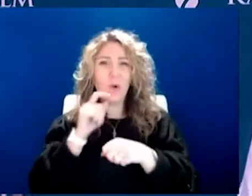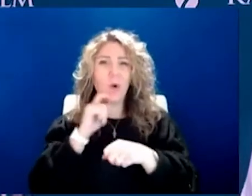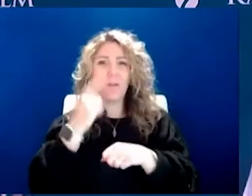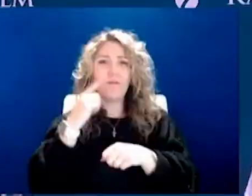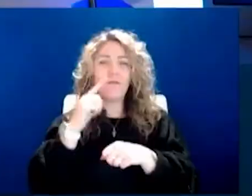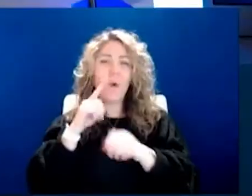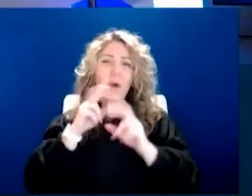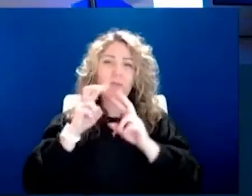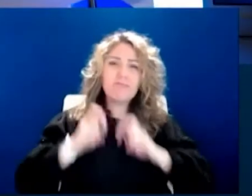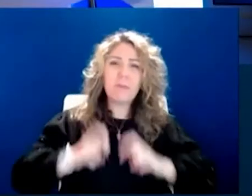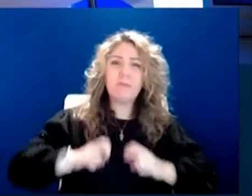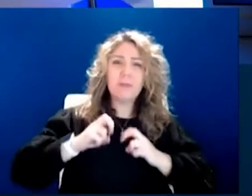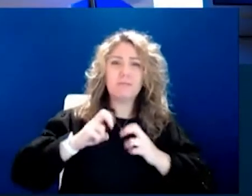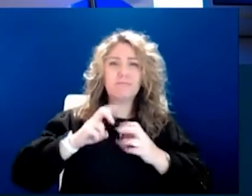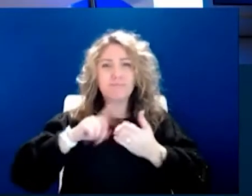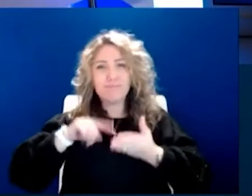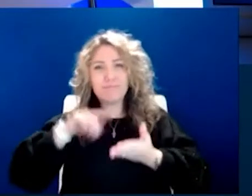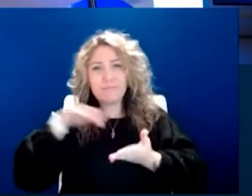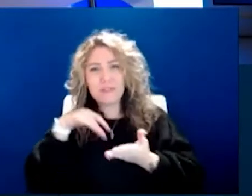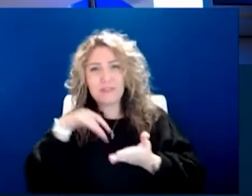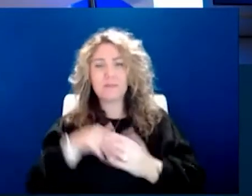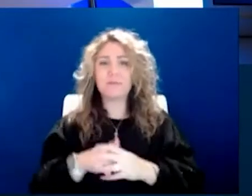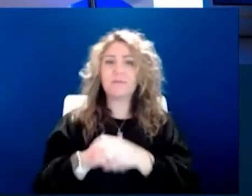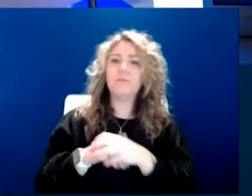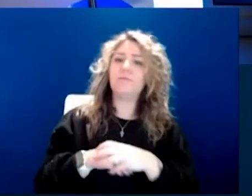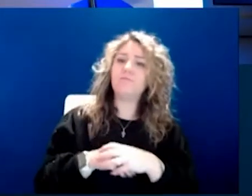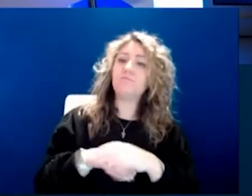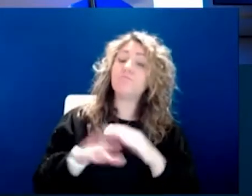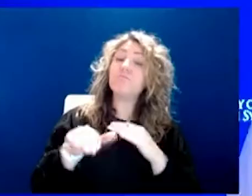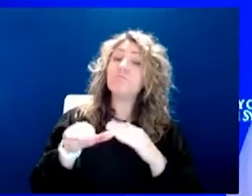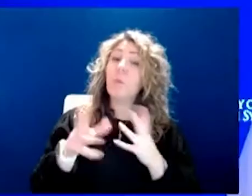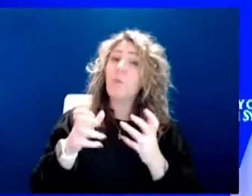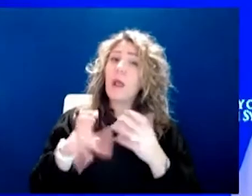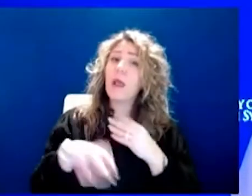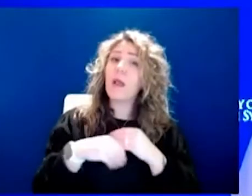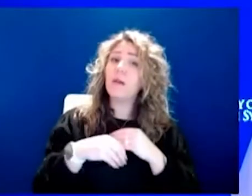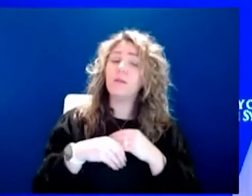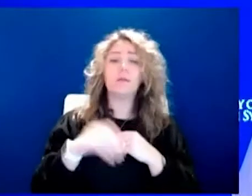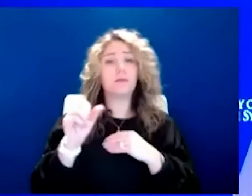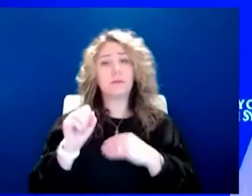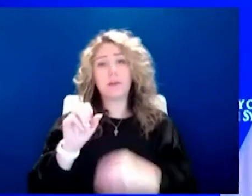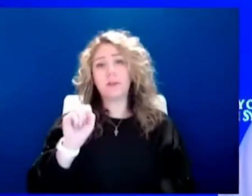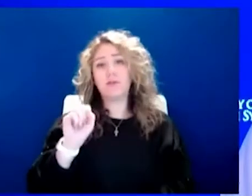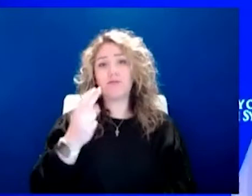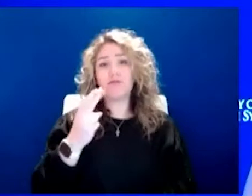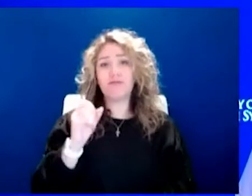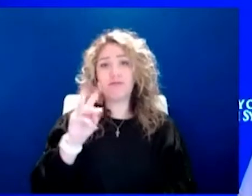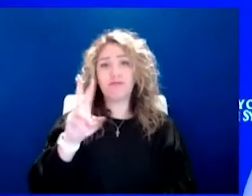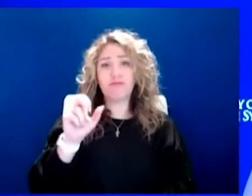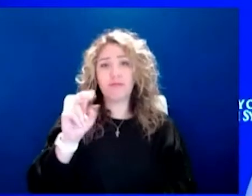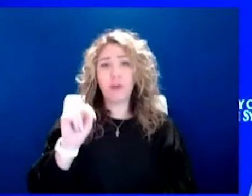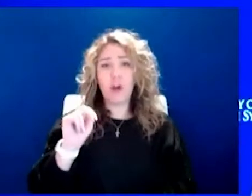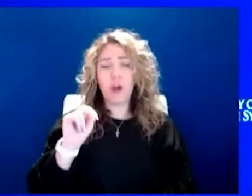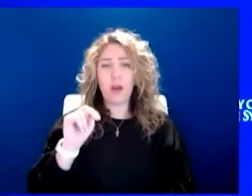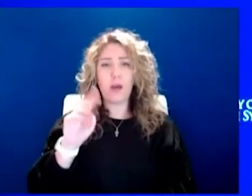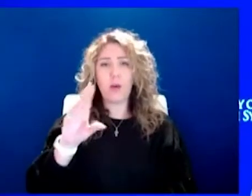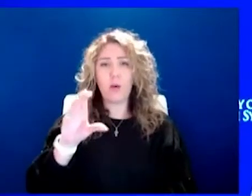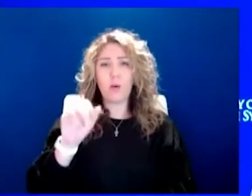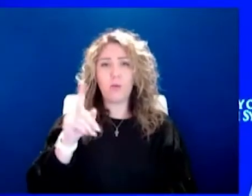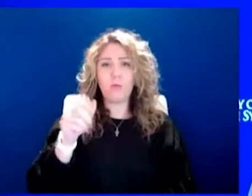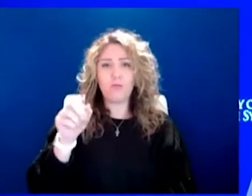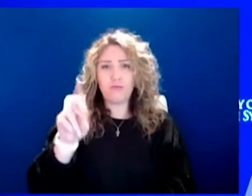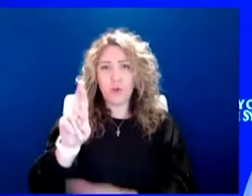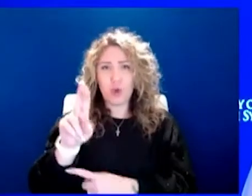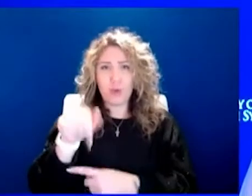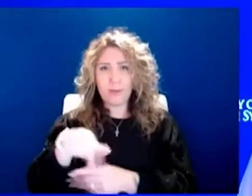about. Dr. Hawkinson, did you have something to add? Yeah, I actually talked with Sean Coomer about this this week, and Dr. Coomer was on the show.